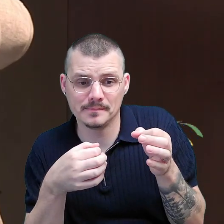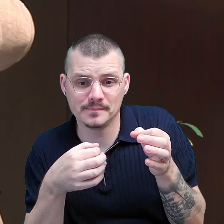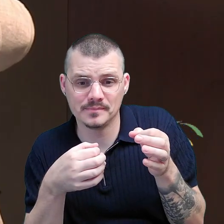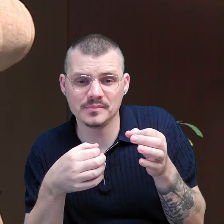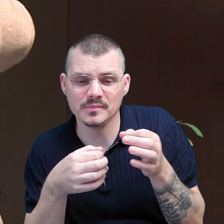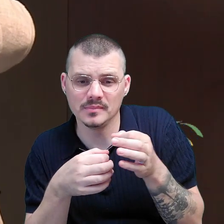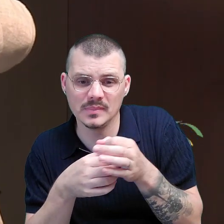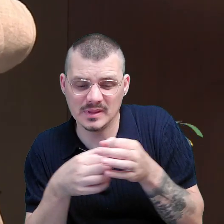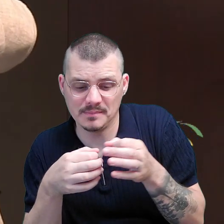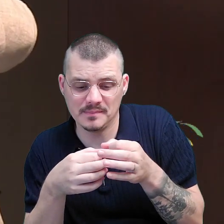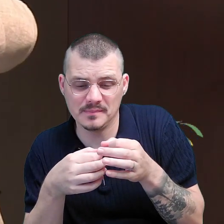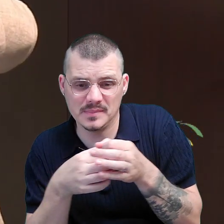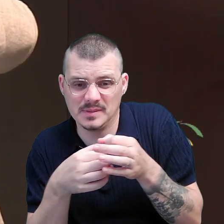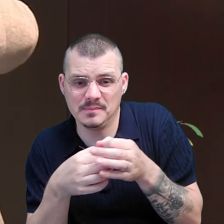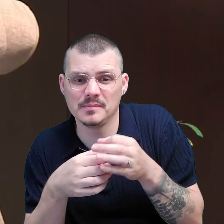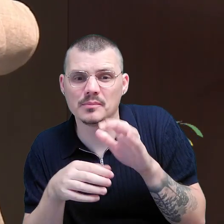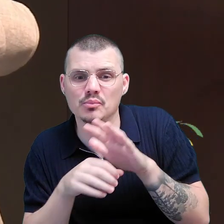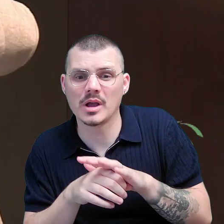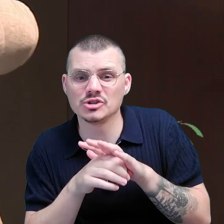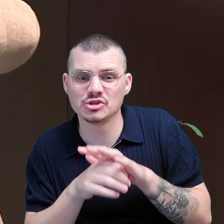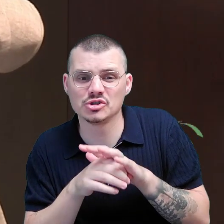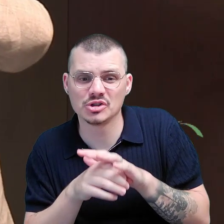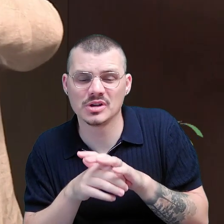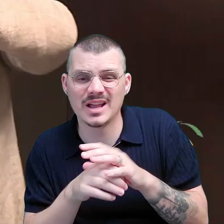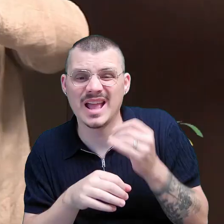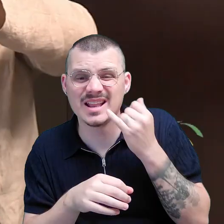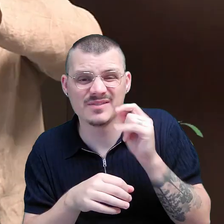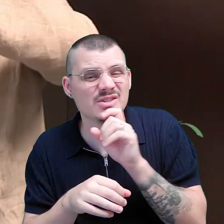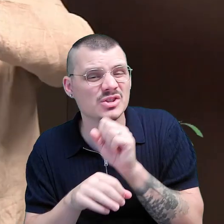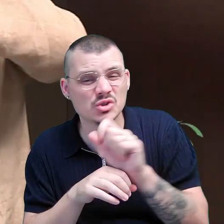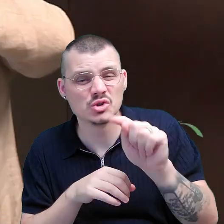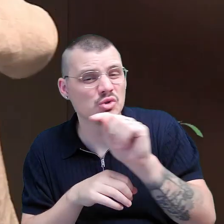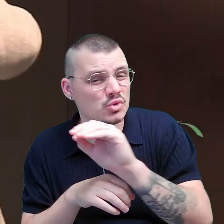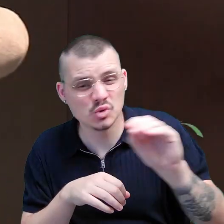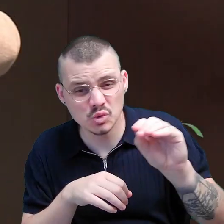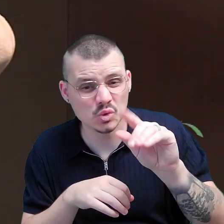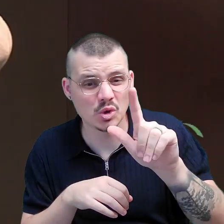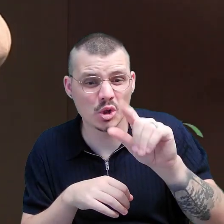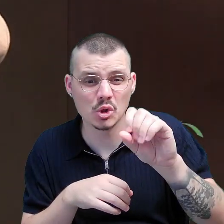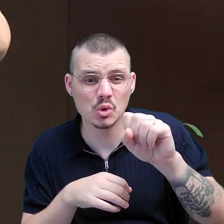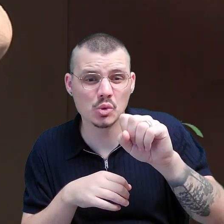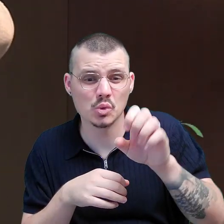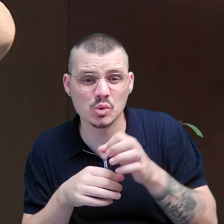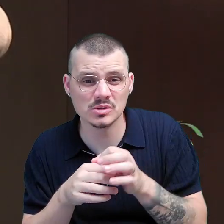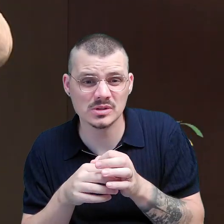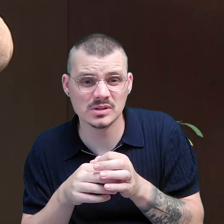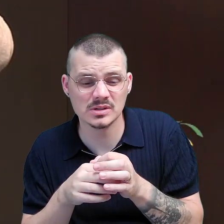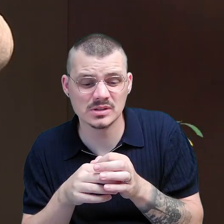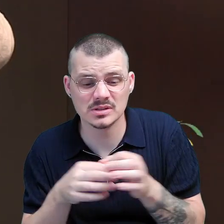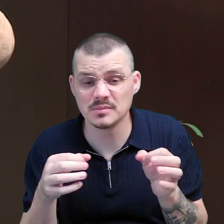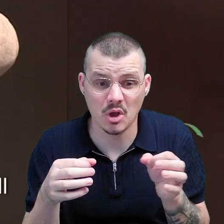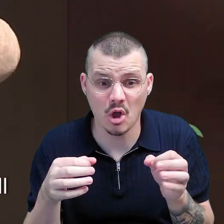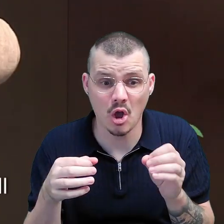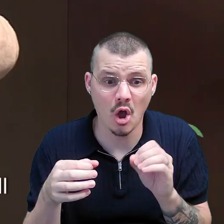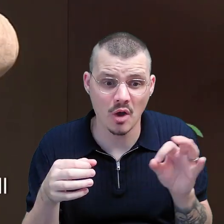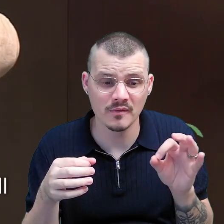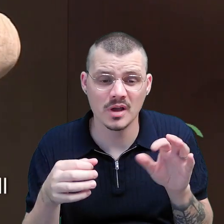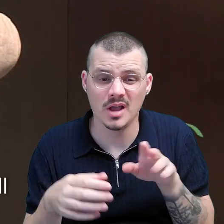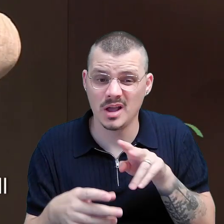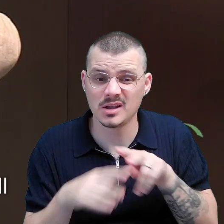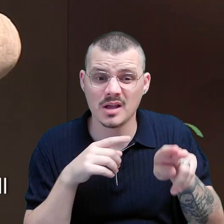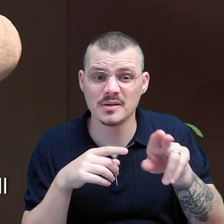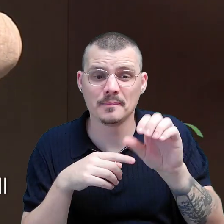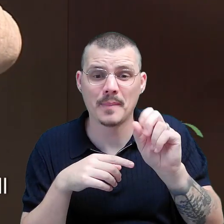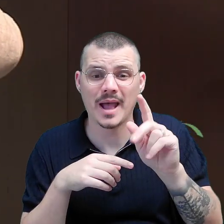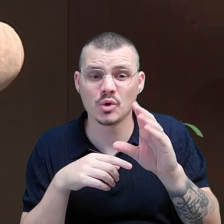that puts pressure on the spinal cord. And if the looseness is too severe, they'll slip, cut the spinal